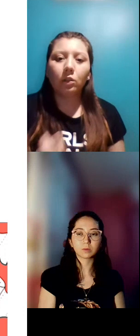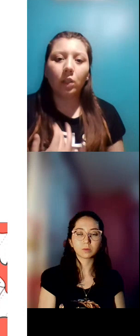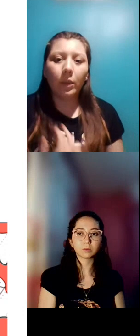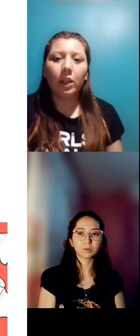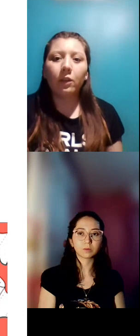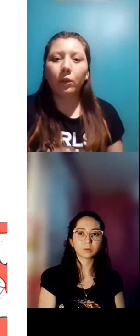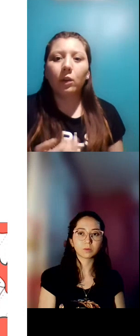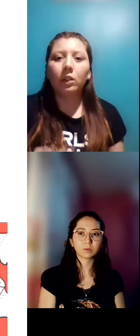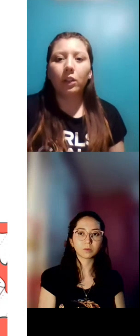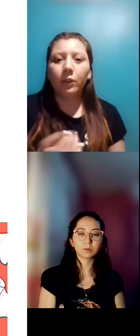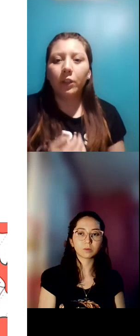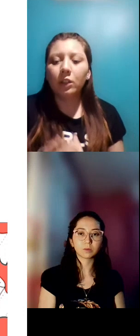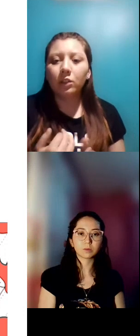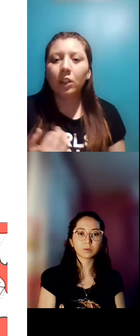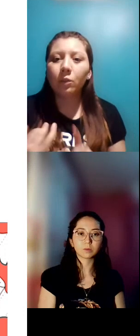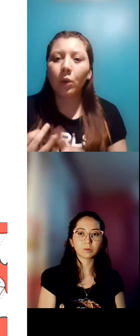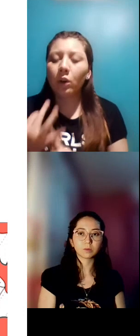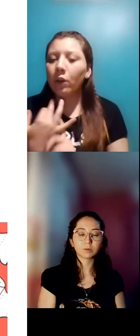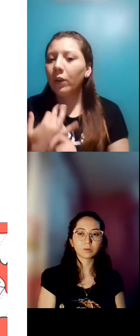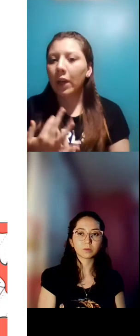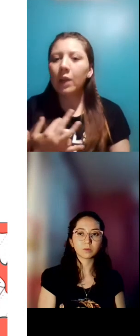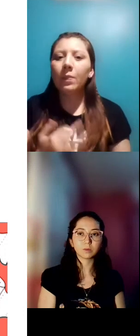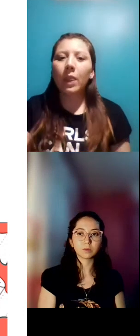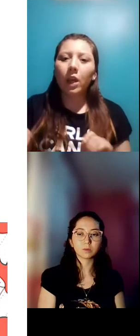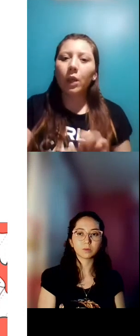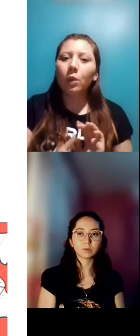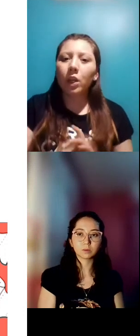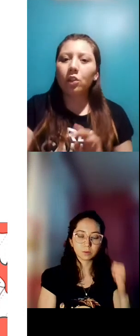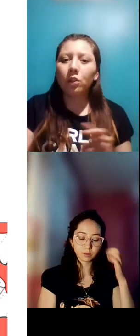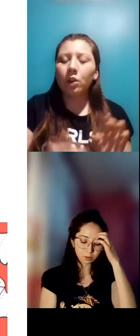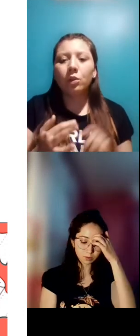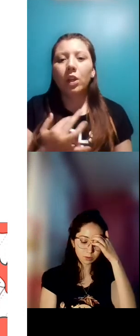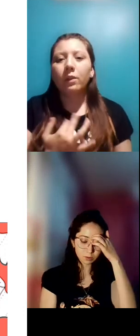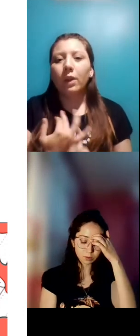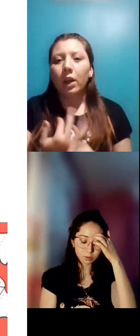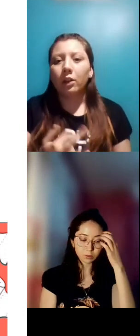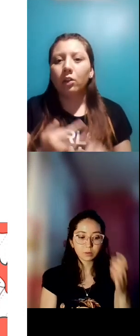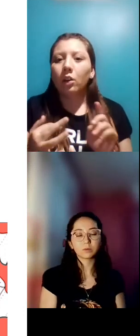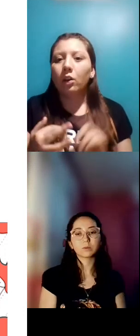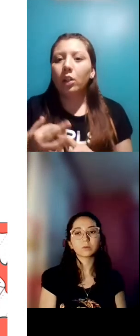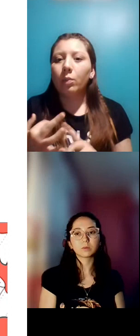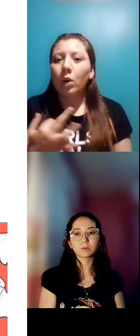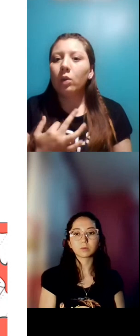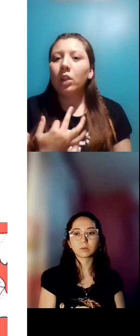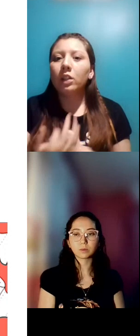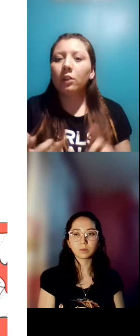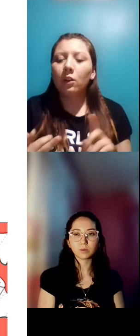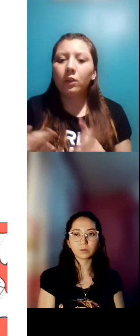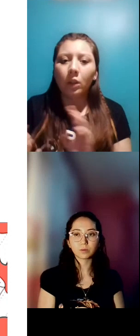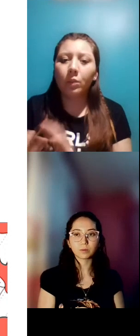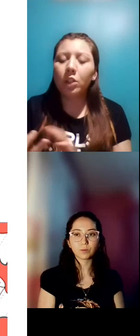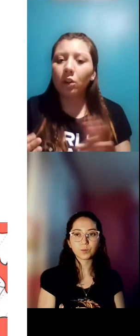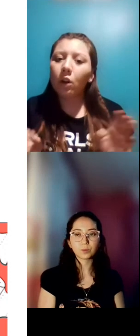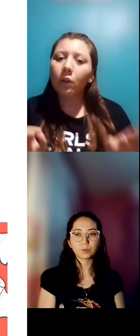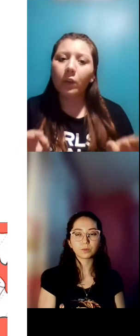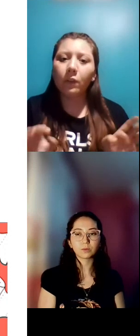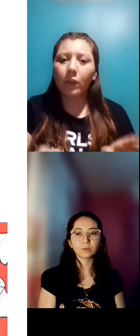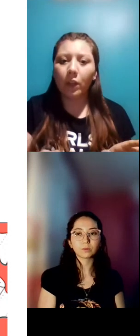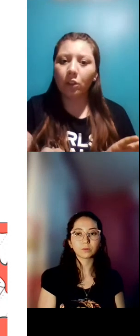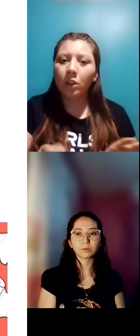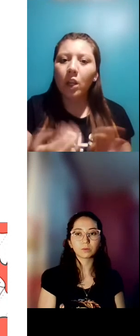breastfeeding exclusively for the first 6 months of life, education on yet and on the modes of